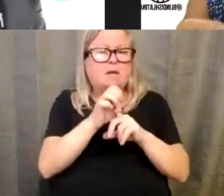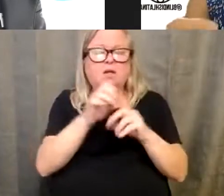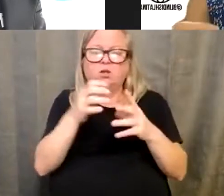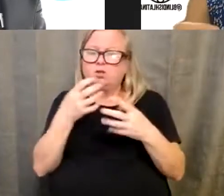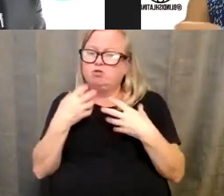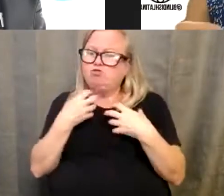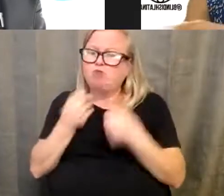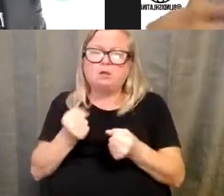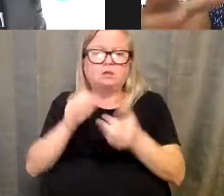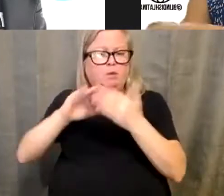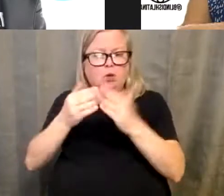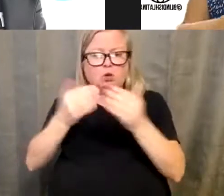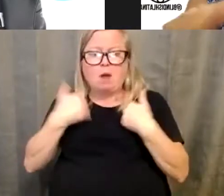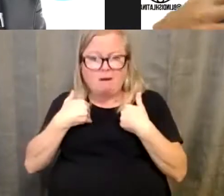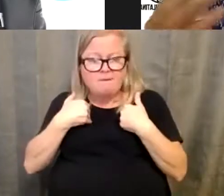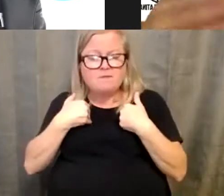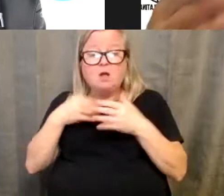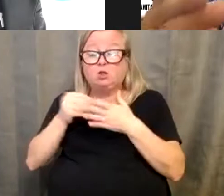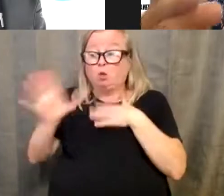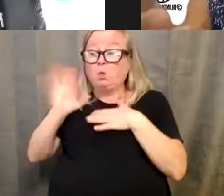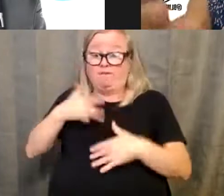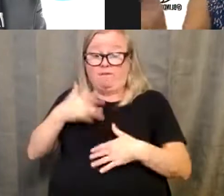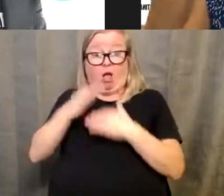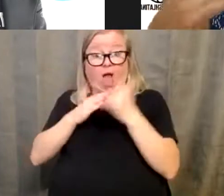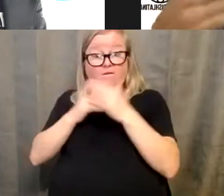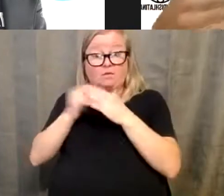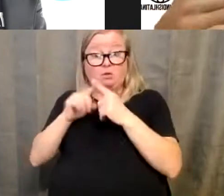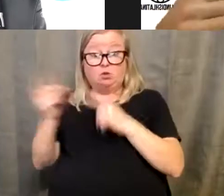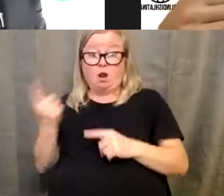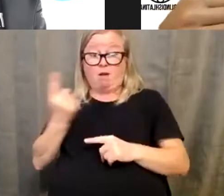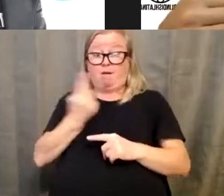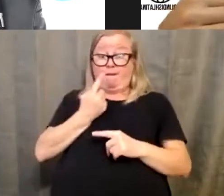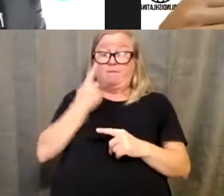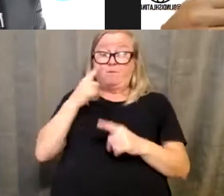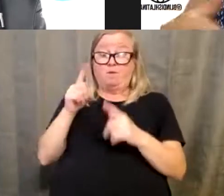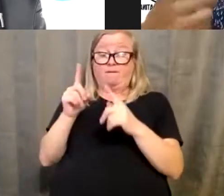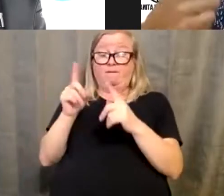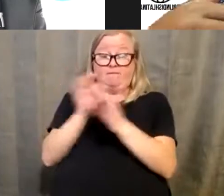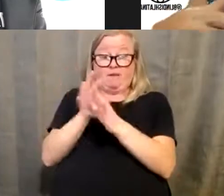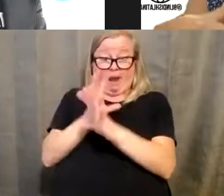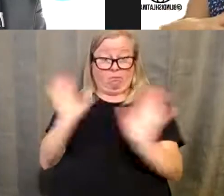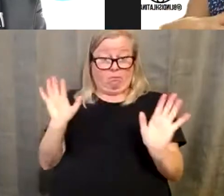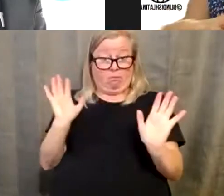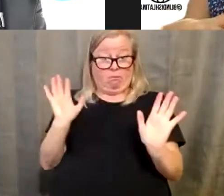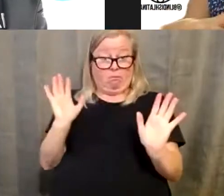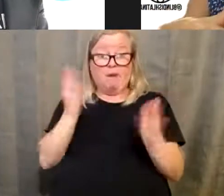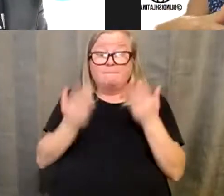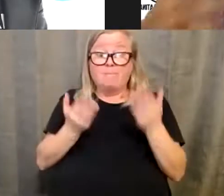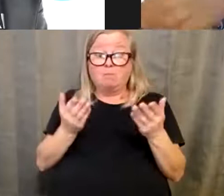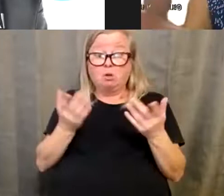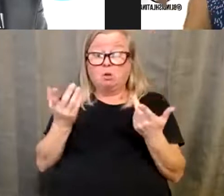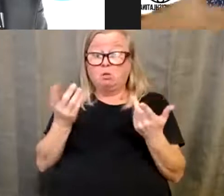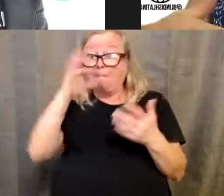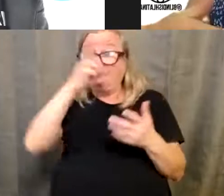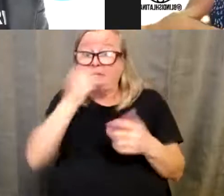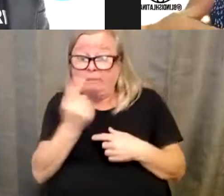and community, your students will feel comfortable to come to you and give you feedback, because there might be something that you're not thinking of, or there